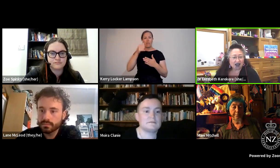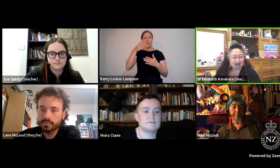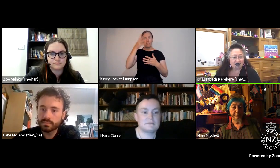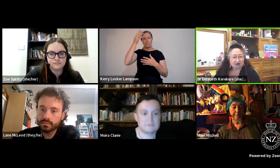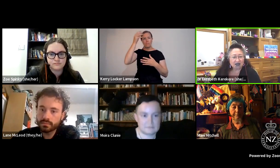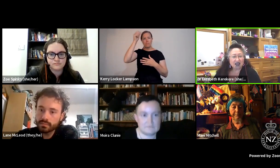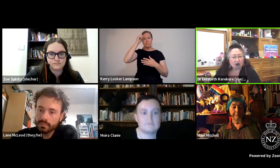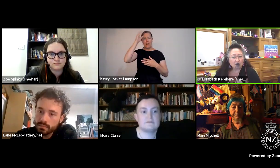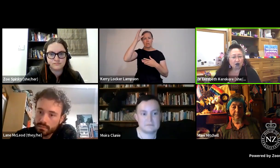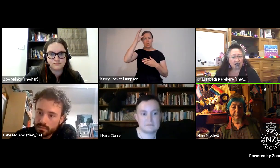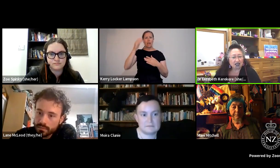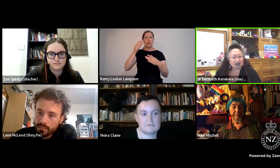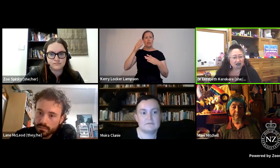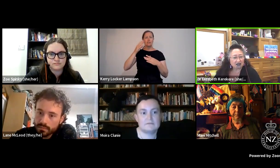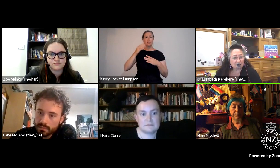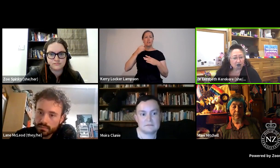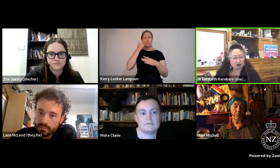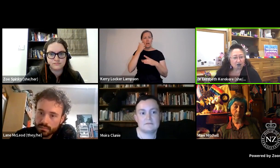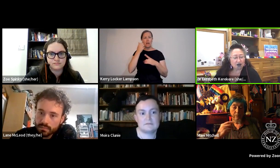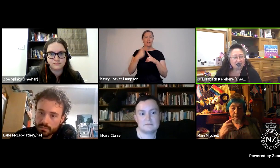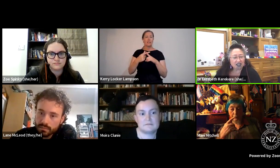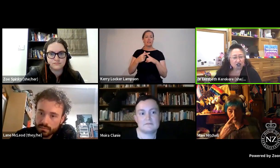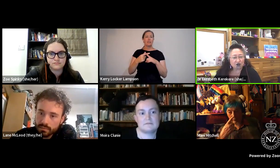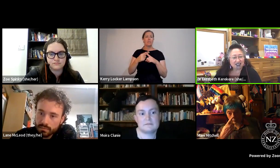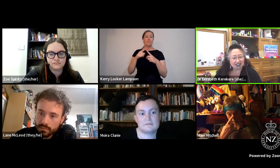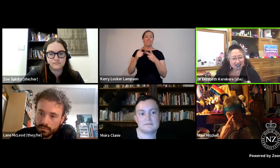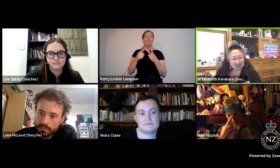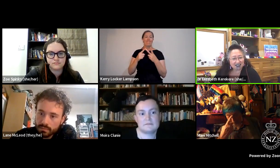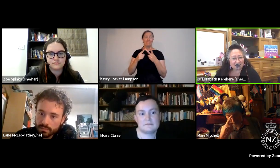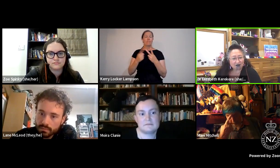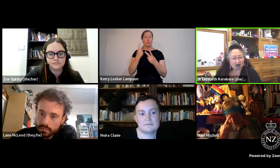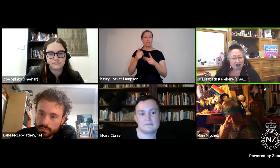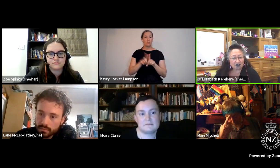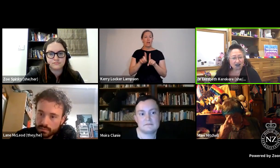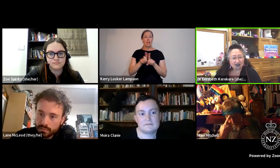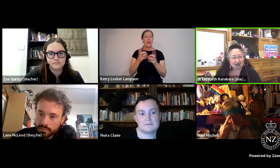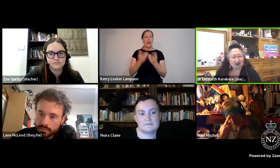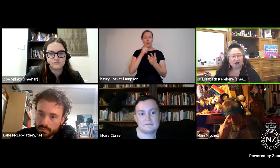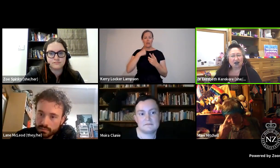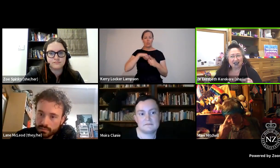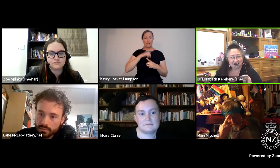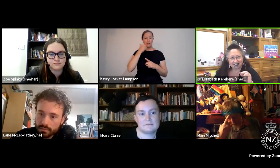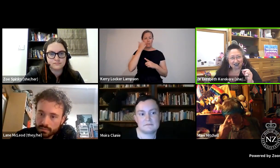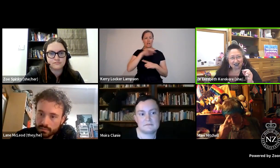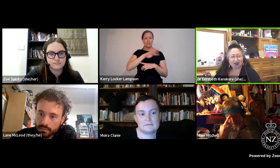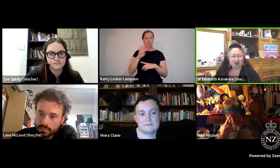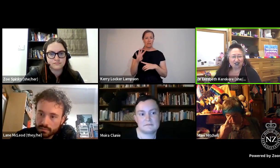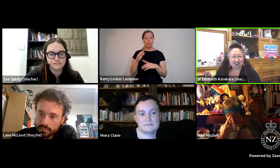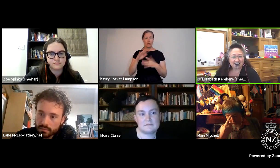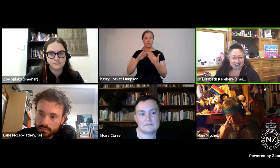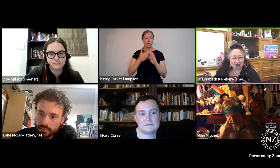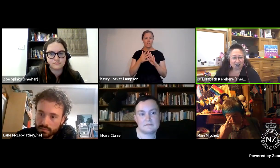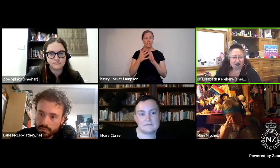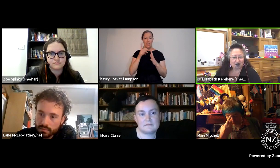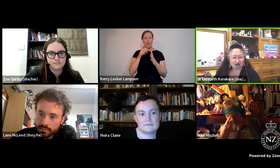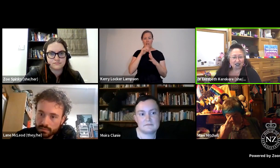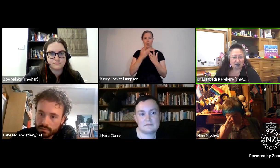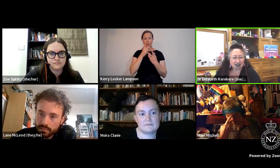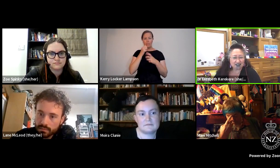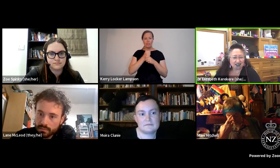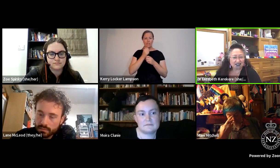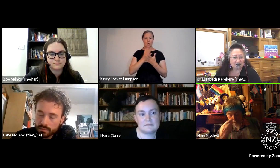tikanga Māori. How will we, the Takatāpui community, ensure that tikanga Māori includes that